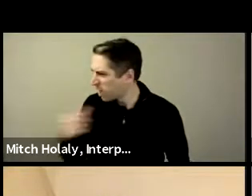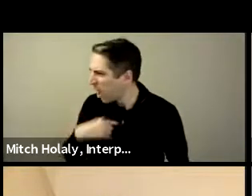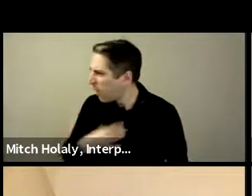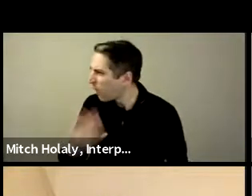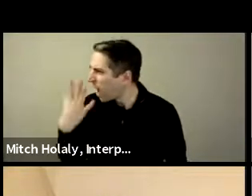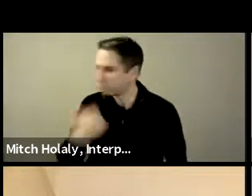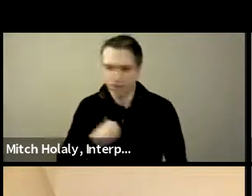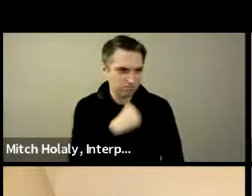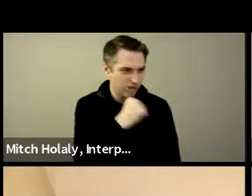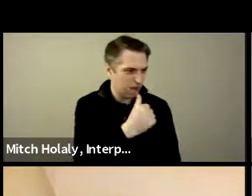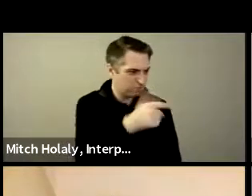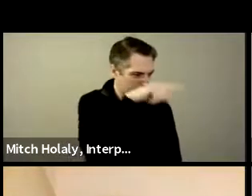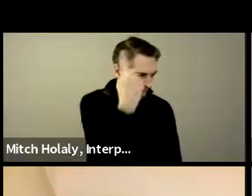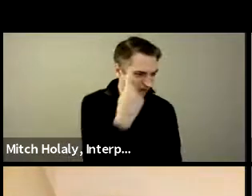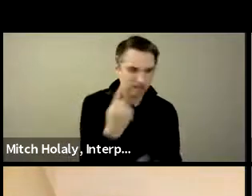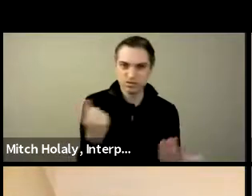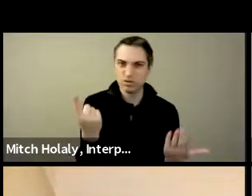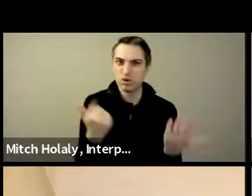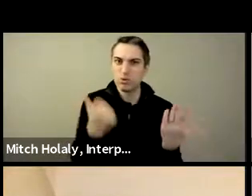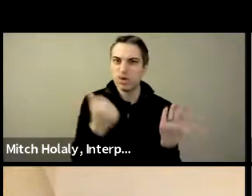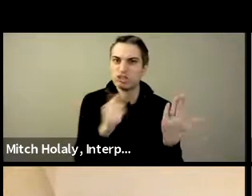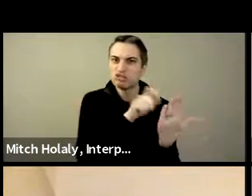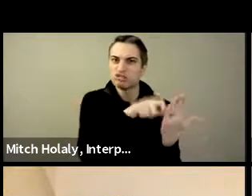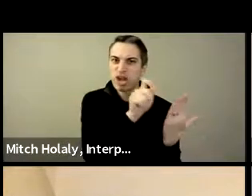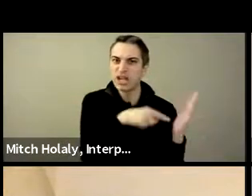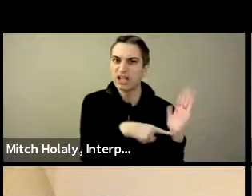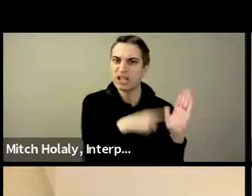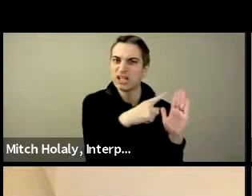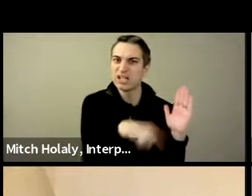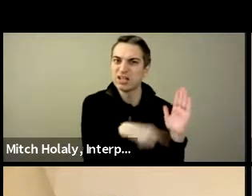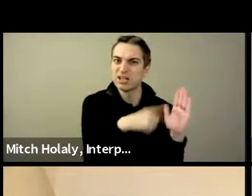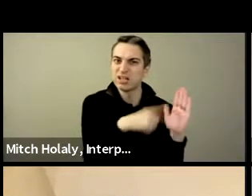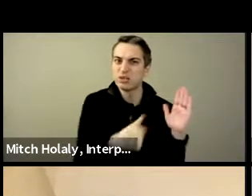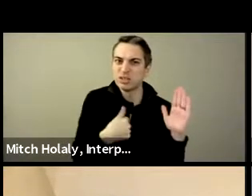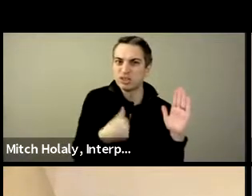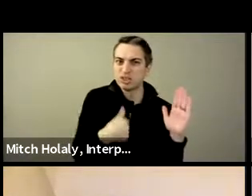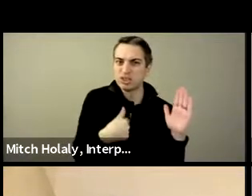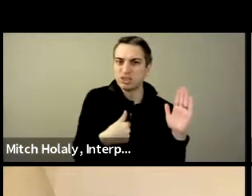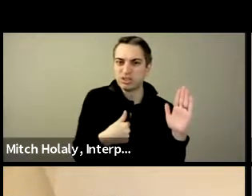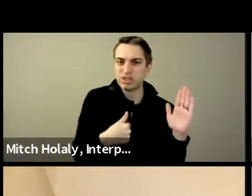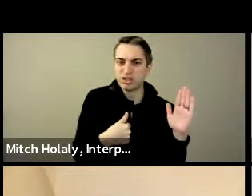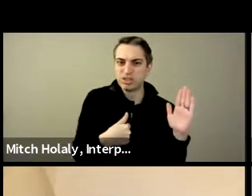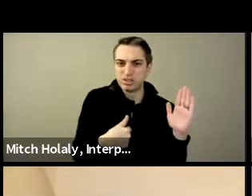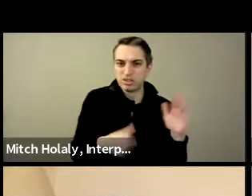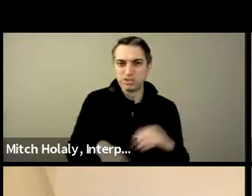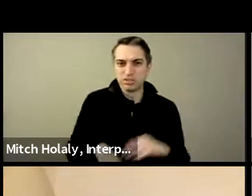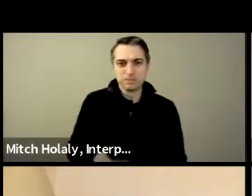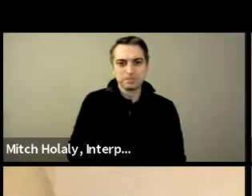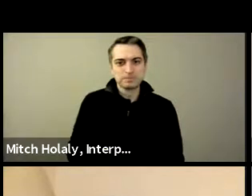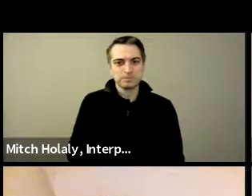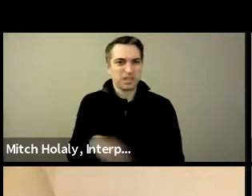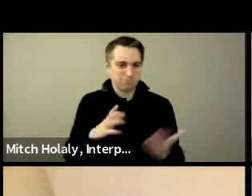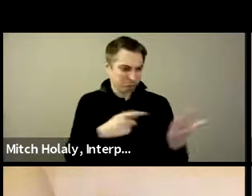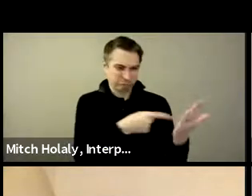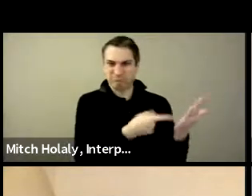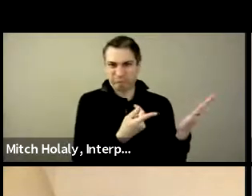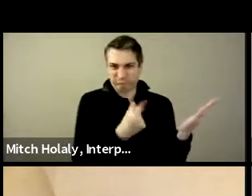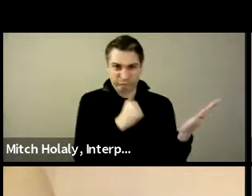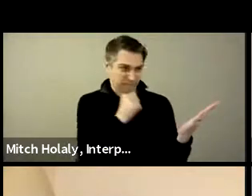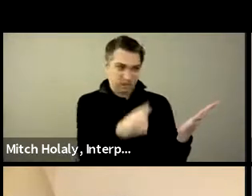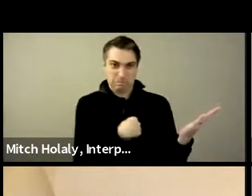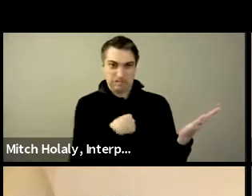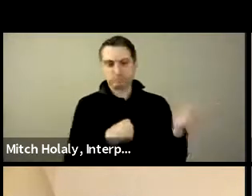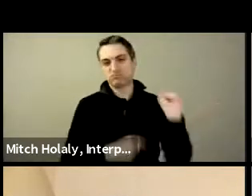you know, so what do we do? And they would just, you know, throw the census out. Additionally, we continue to